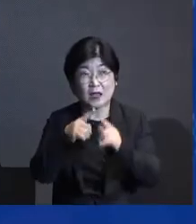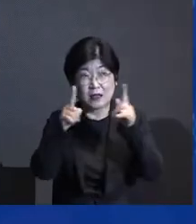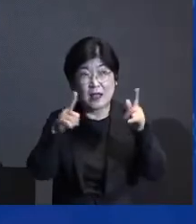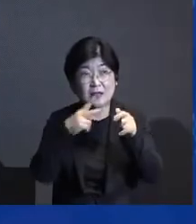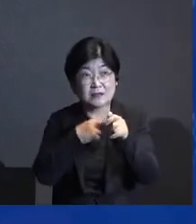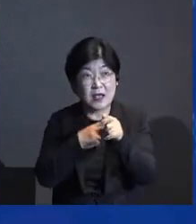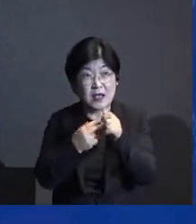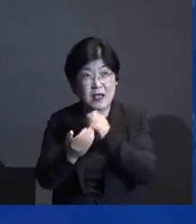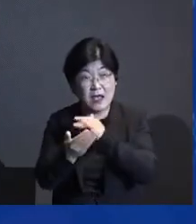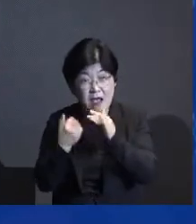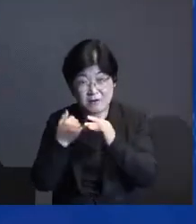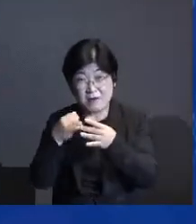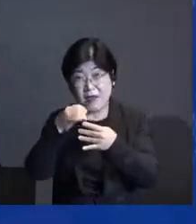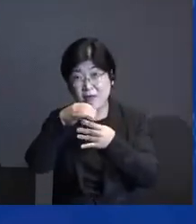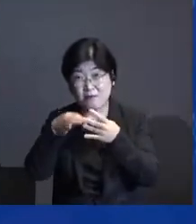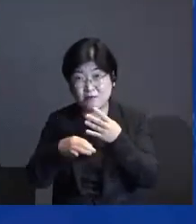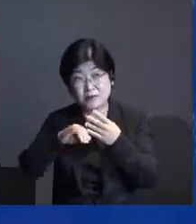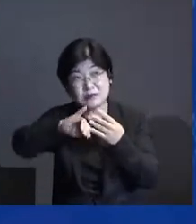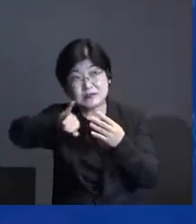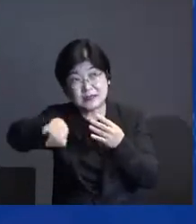in Japan and Thailand.